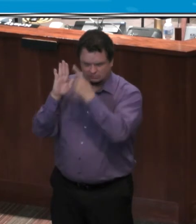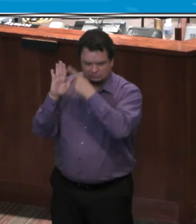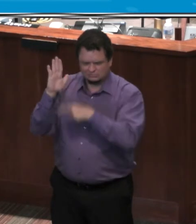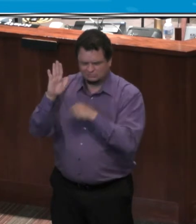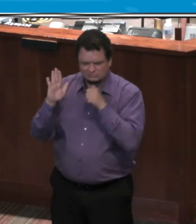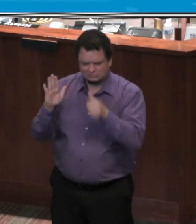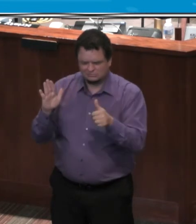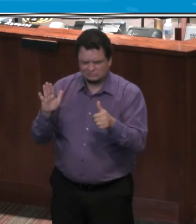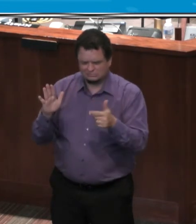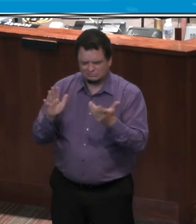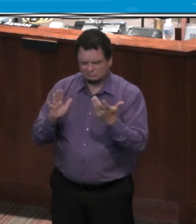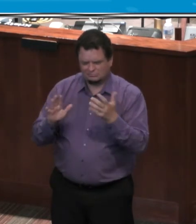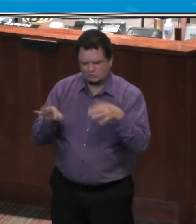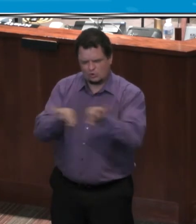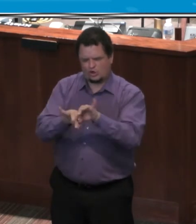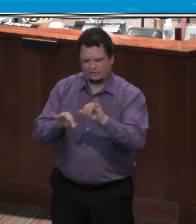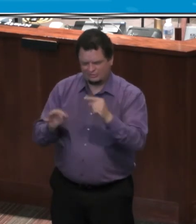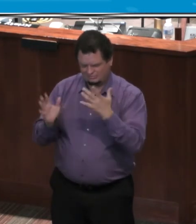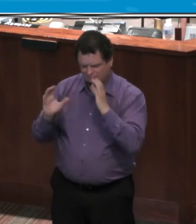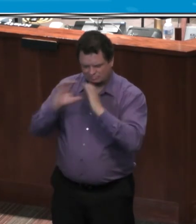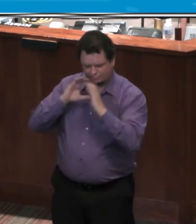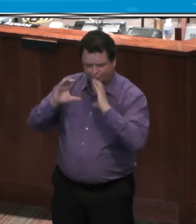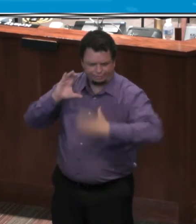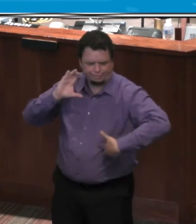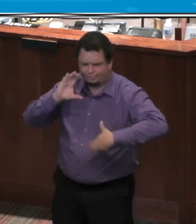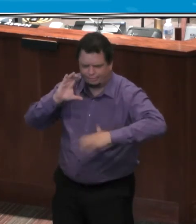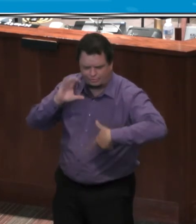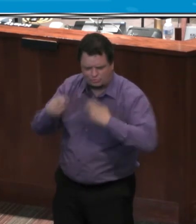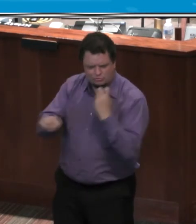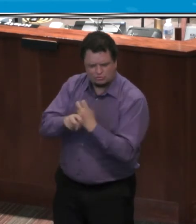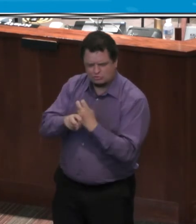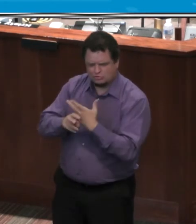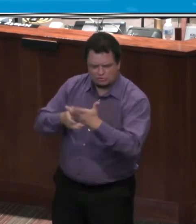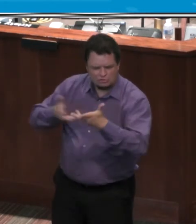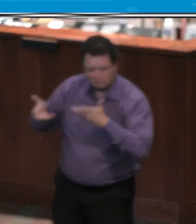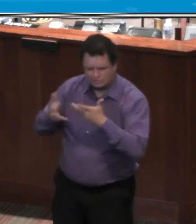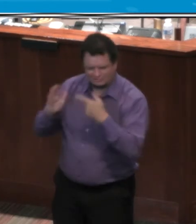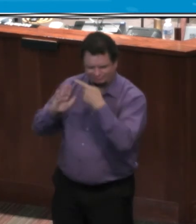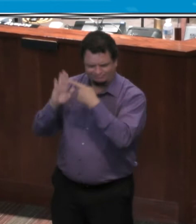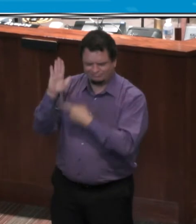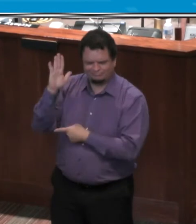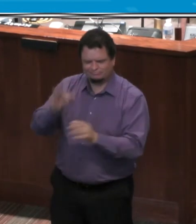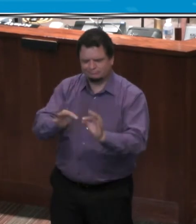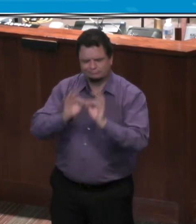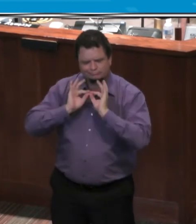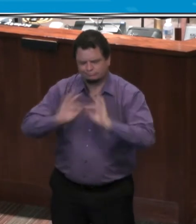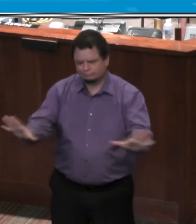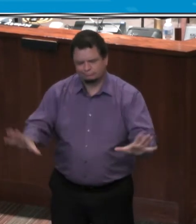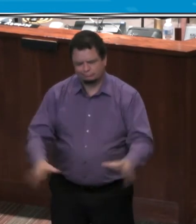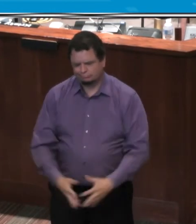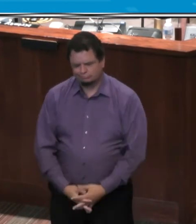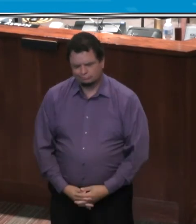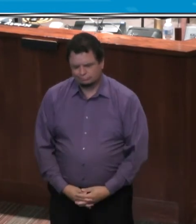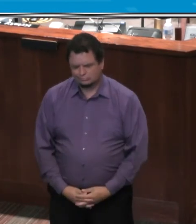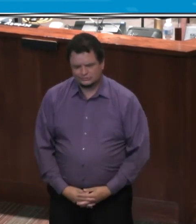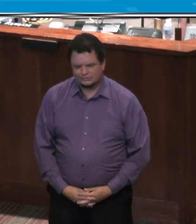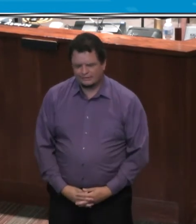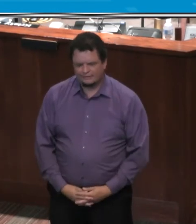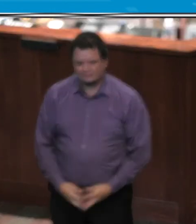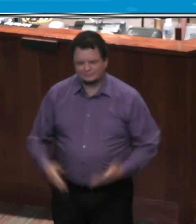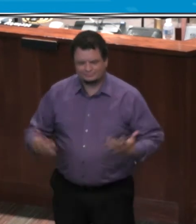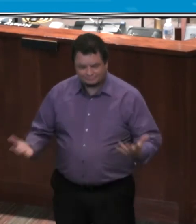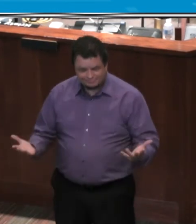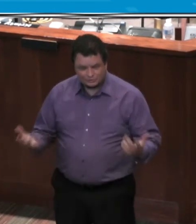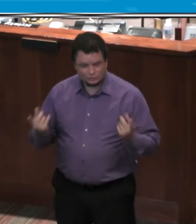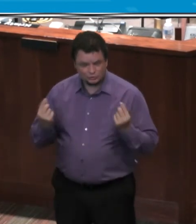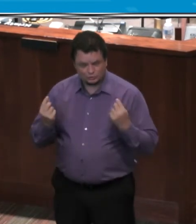a school nurses Google Drive, which is essentially a repository of information where they can find templates linked to guidance. And